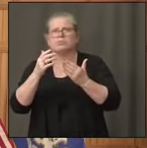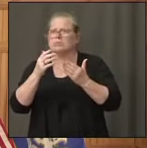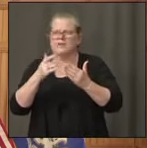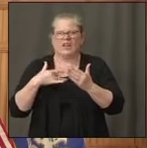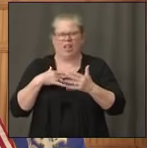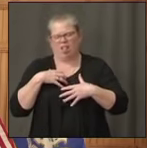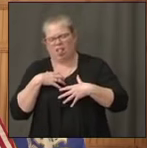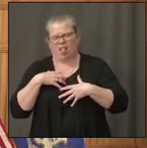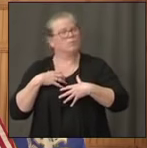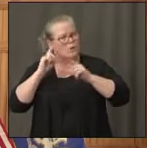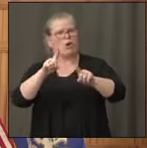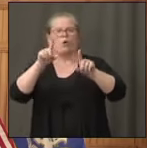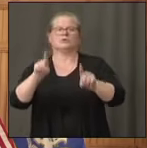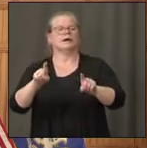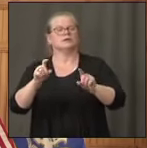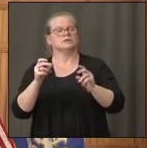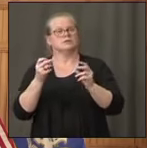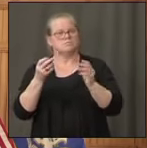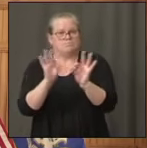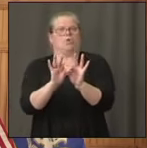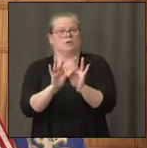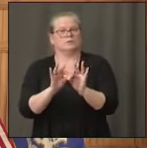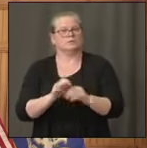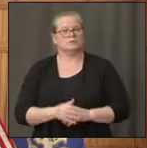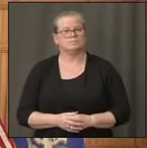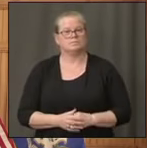You're welcome. The day of New London.